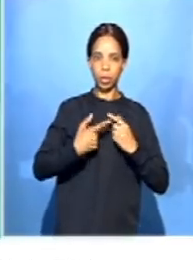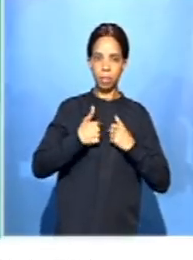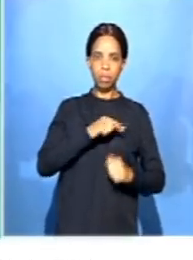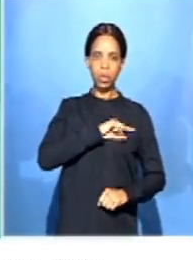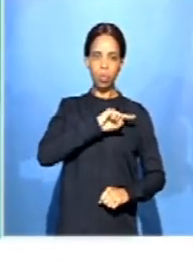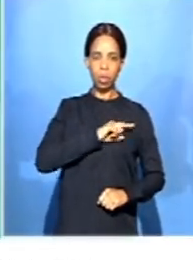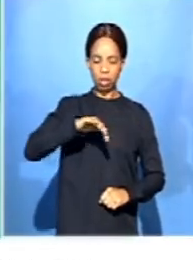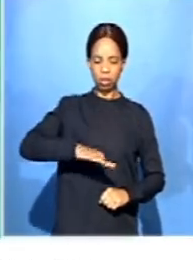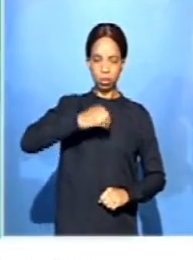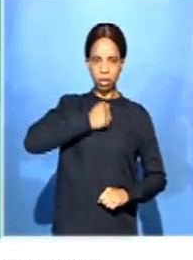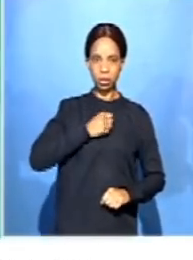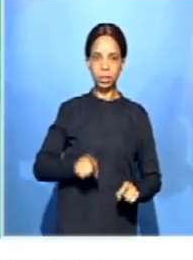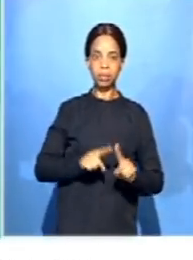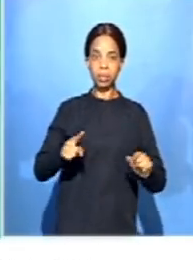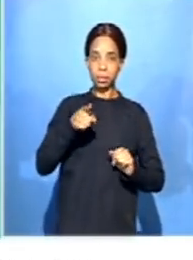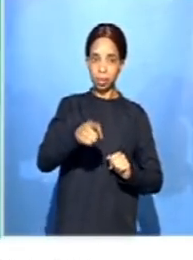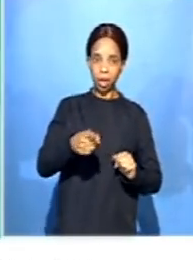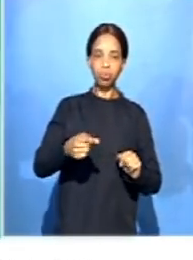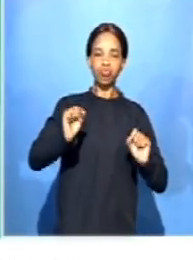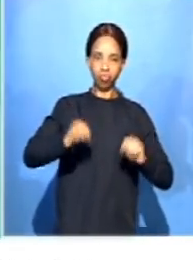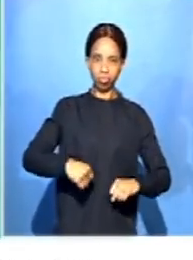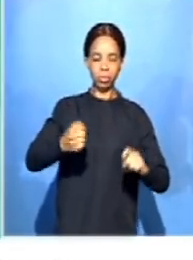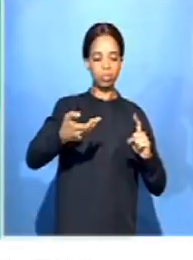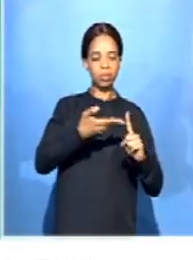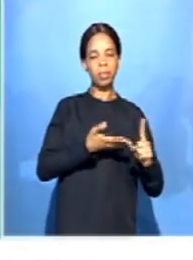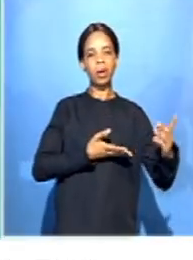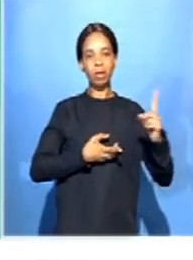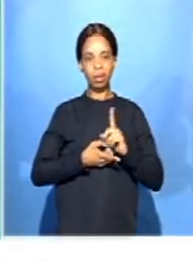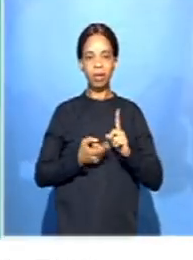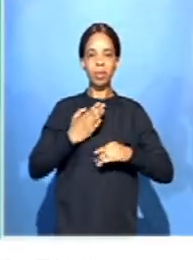mme re re matshediso go wena gape ke batla gore matshediso go